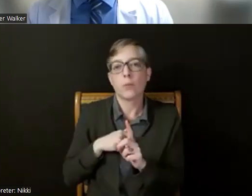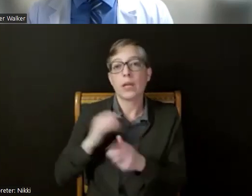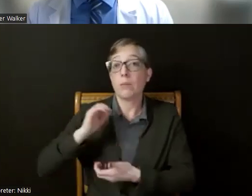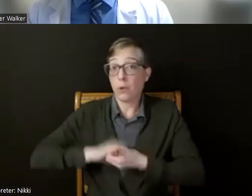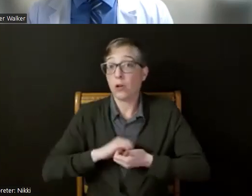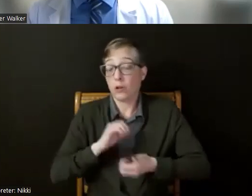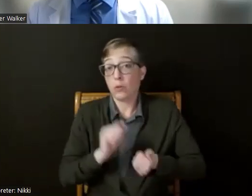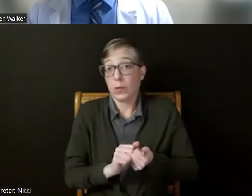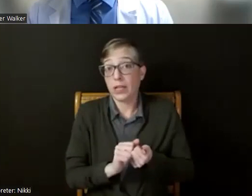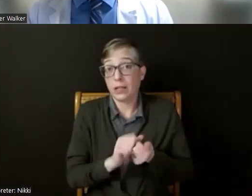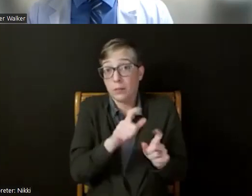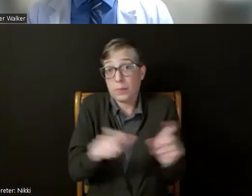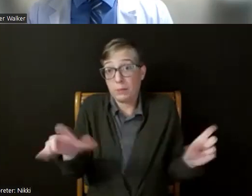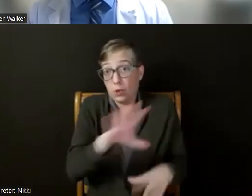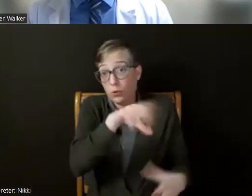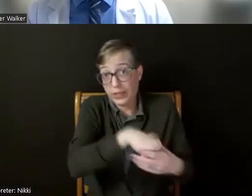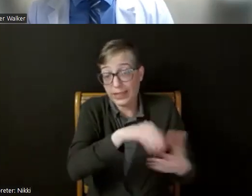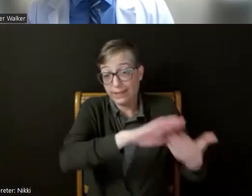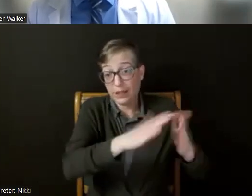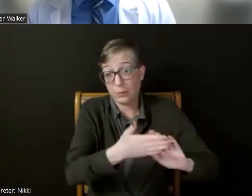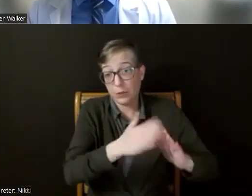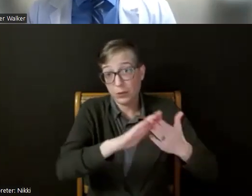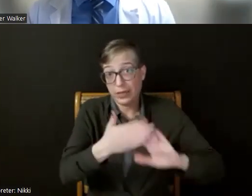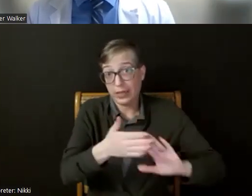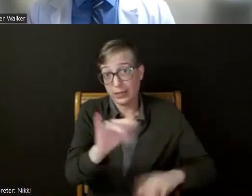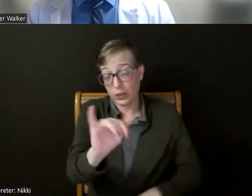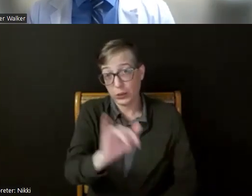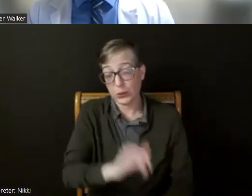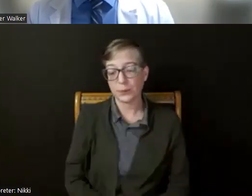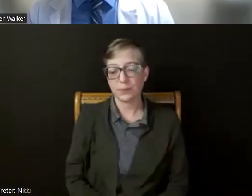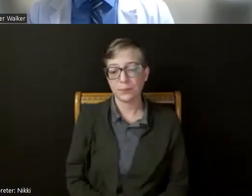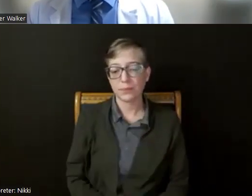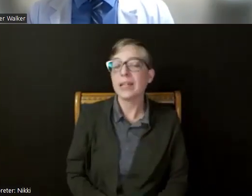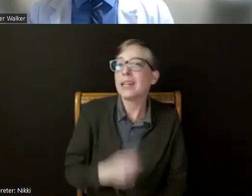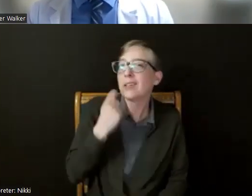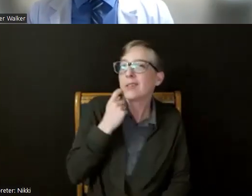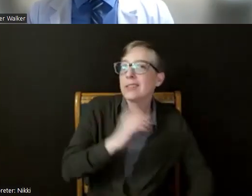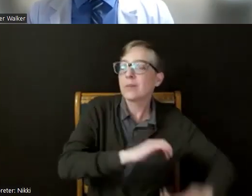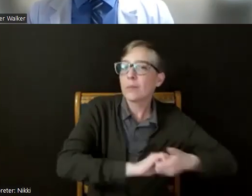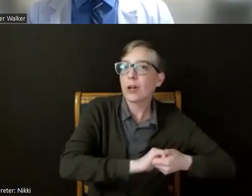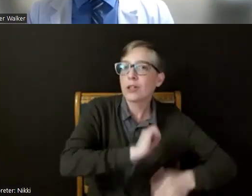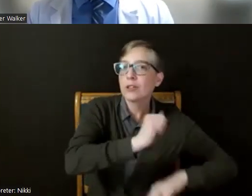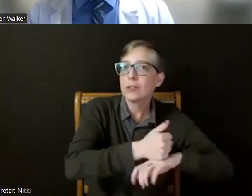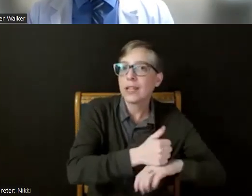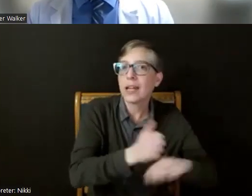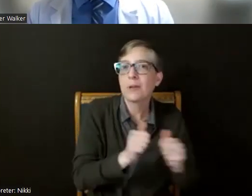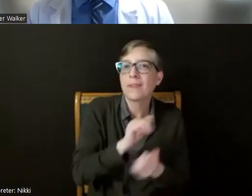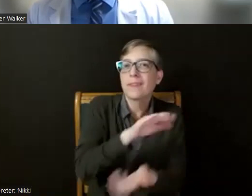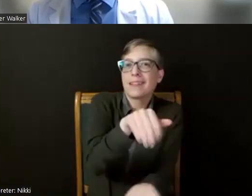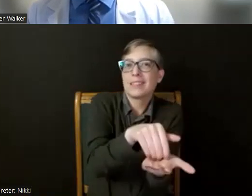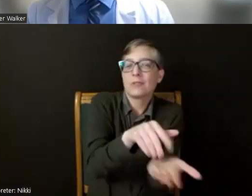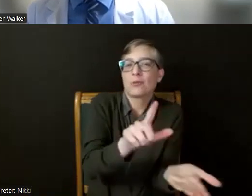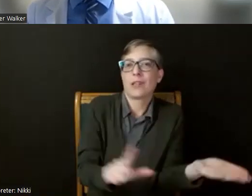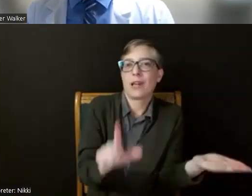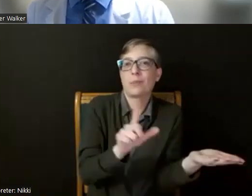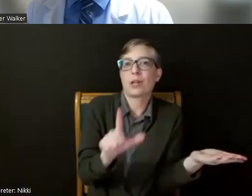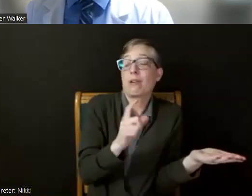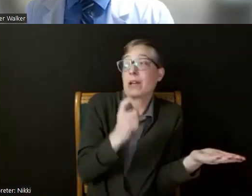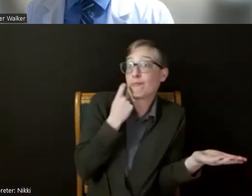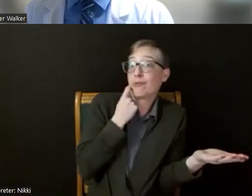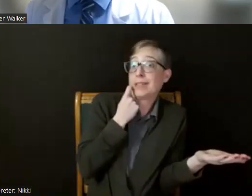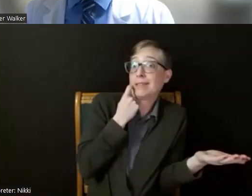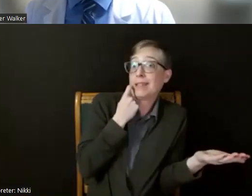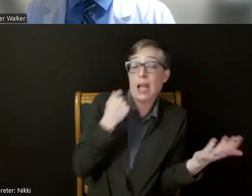in the community. Our most recent partnership was with the Central Library not too long ago. Like, we will partner with